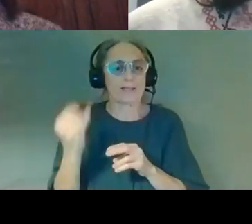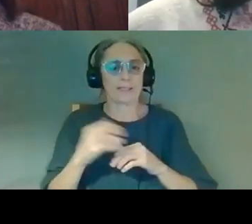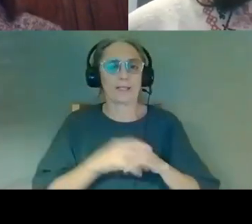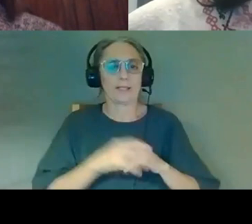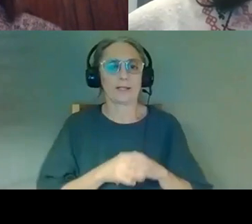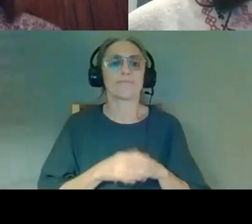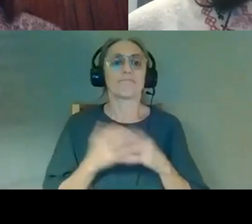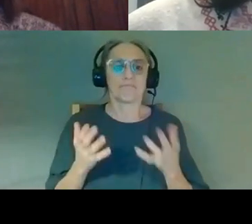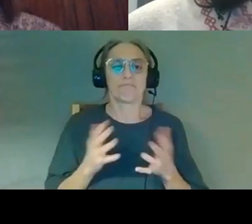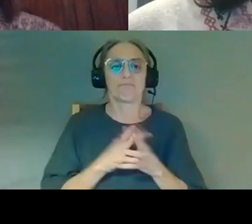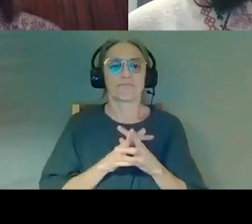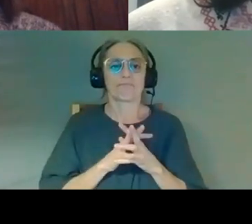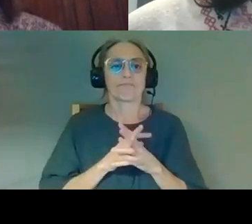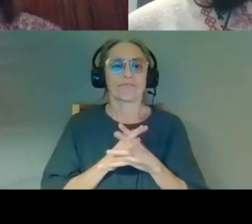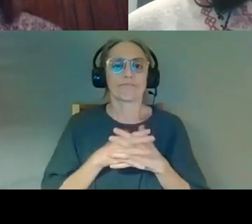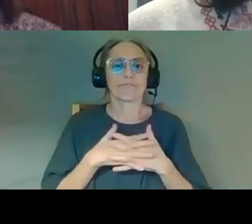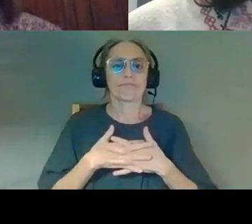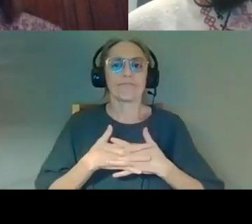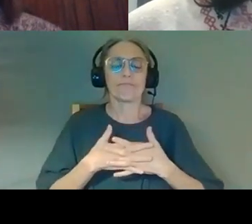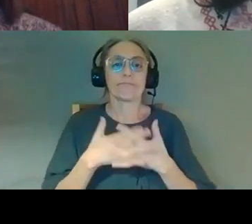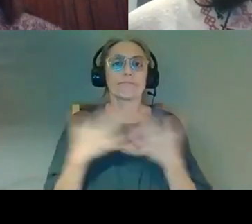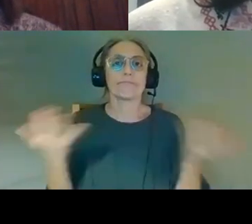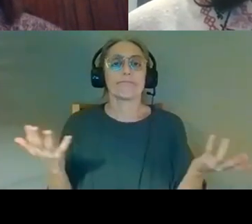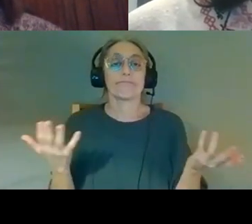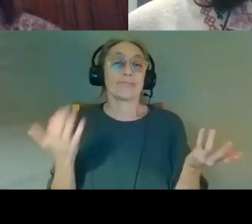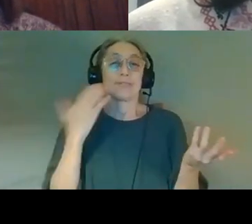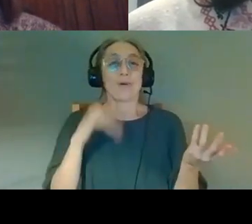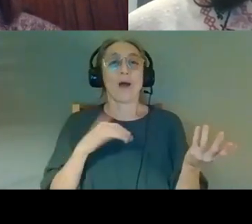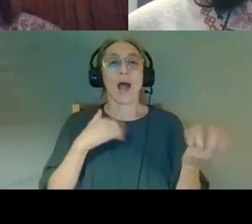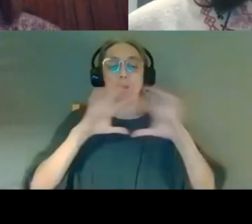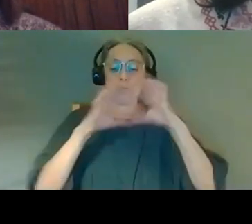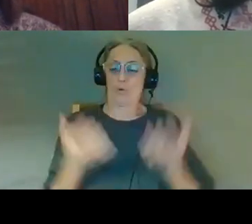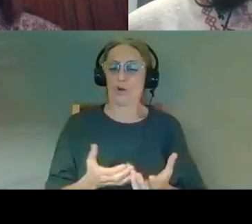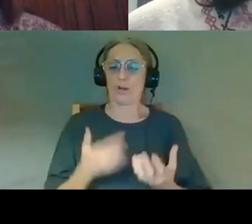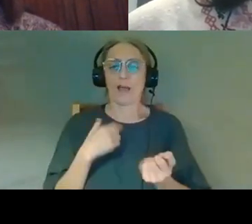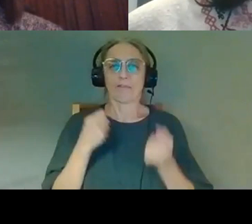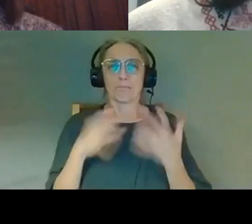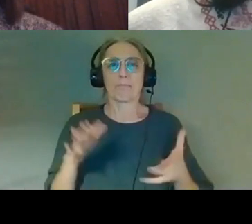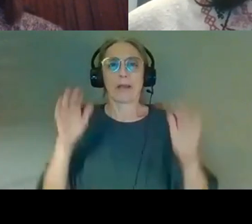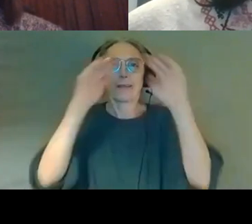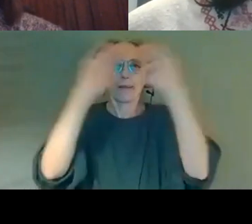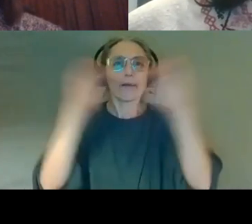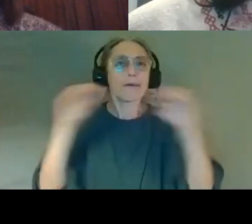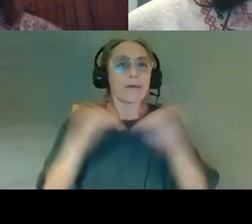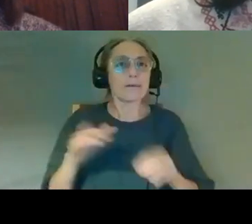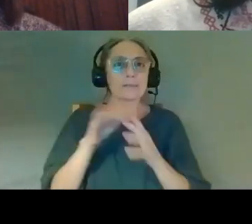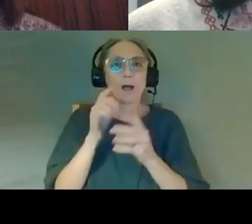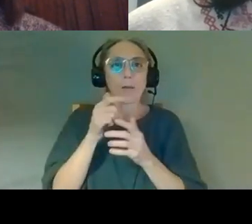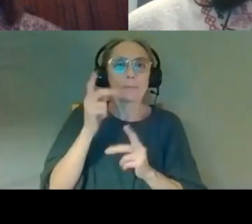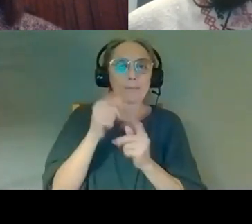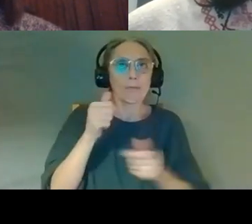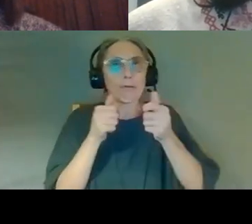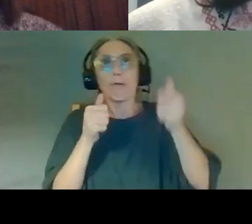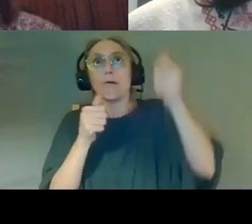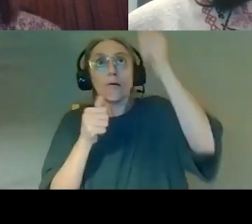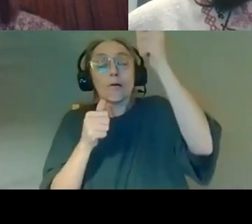lot in this hierarchical world is that the people that have the most need often are the least heard.